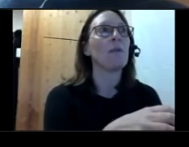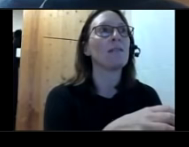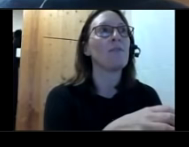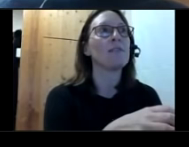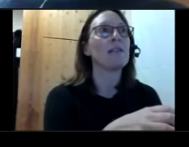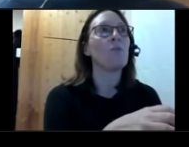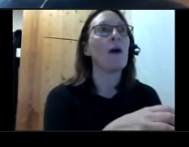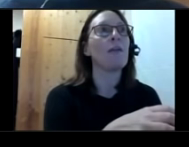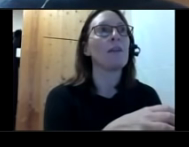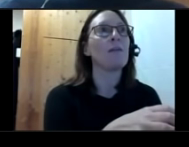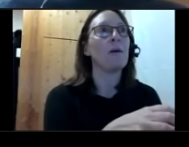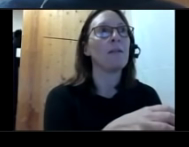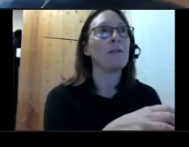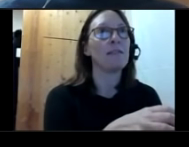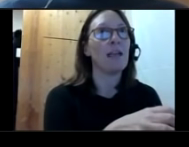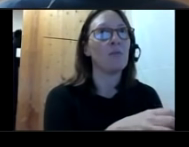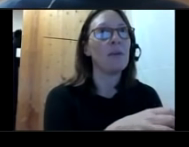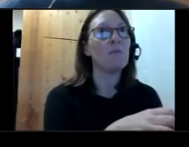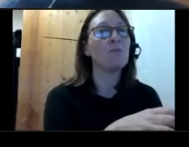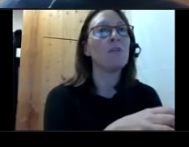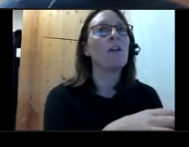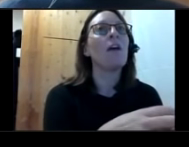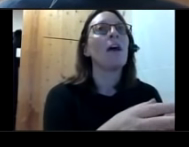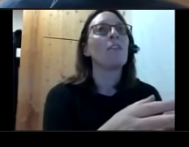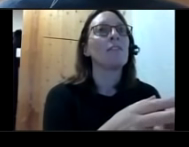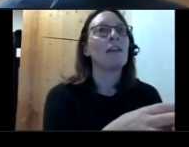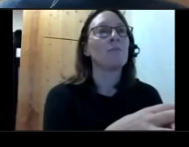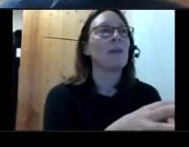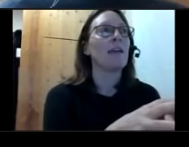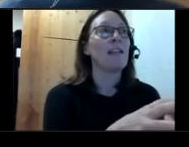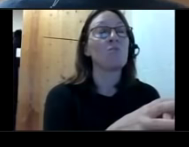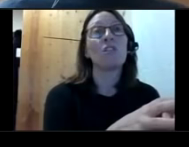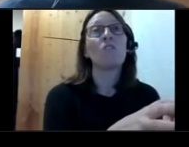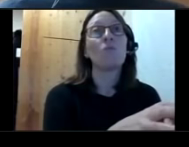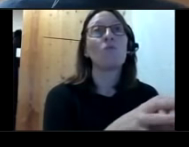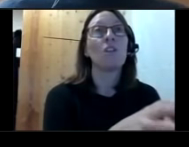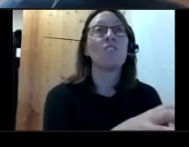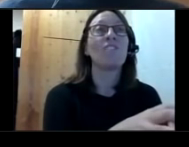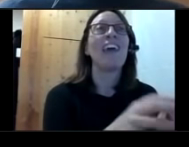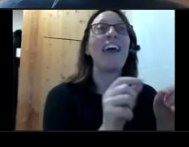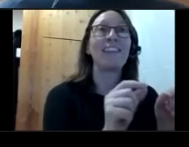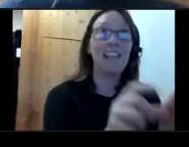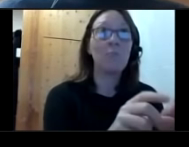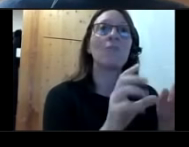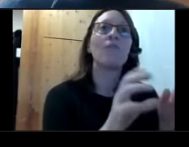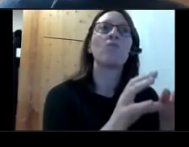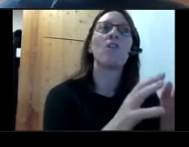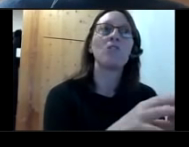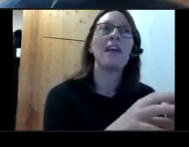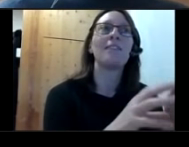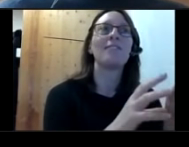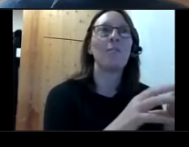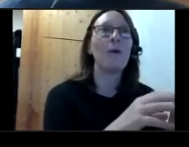essential public services or aimed at public disabled people. The second big exemption is schools or nurseries, except for